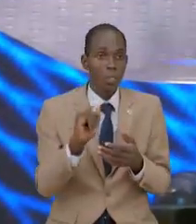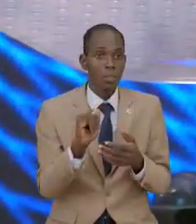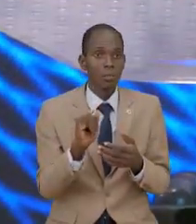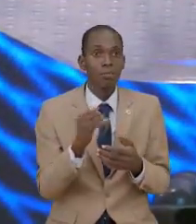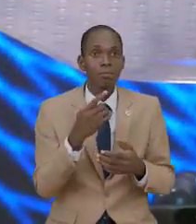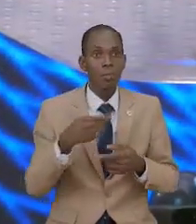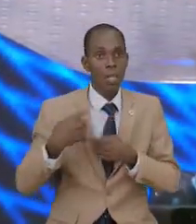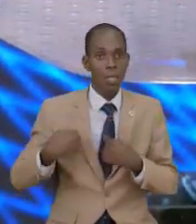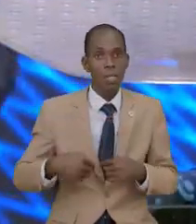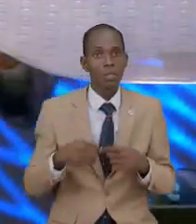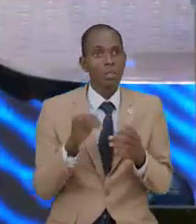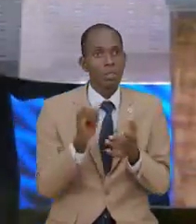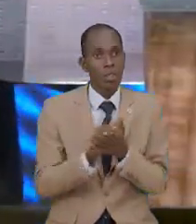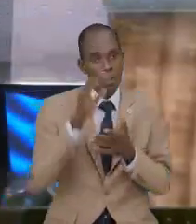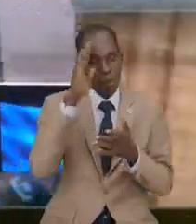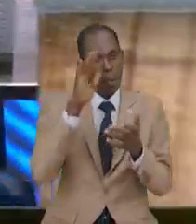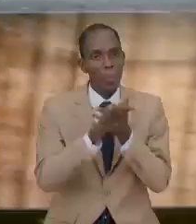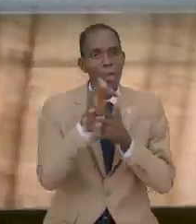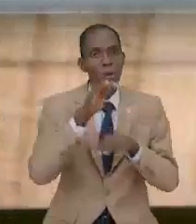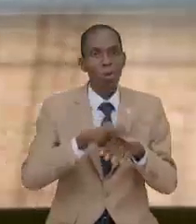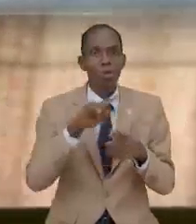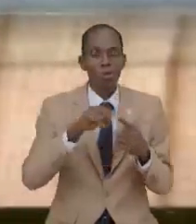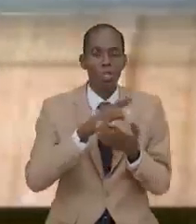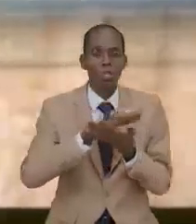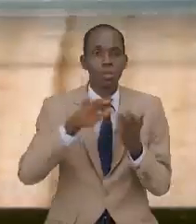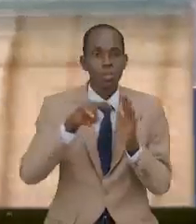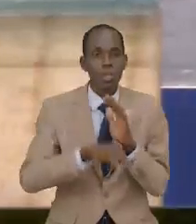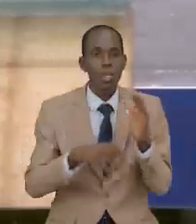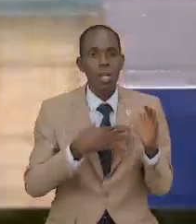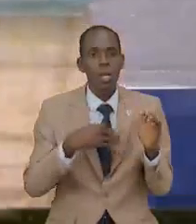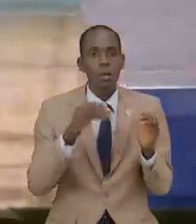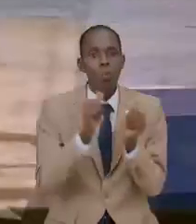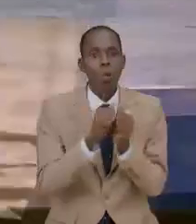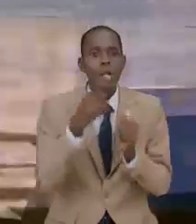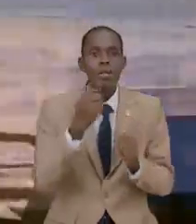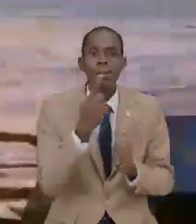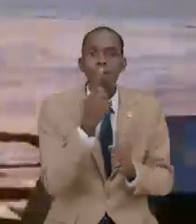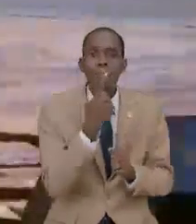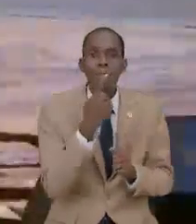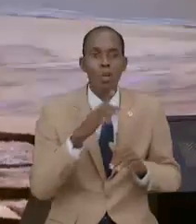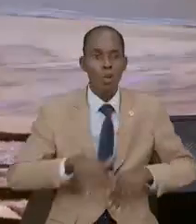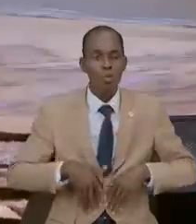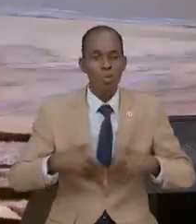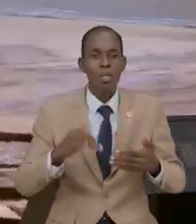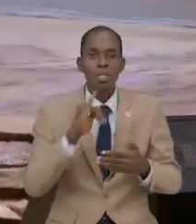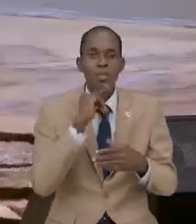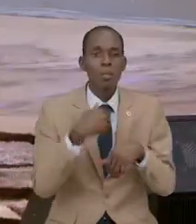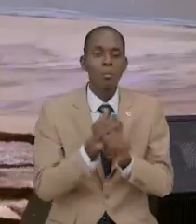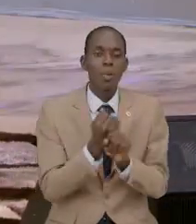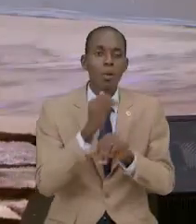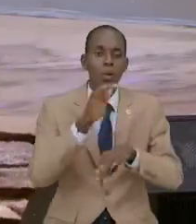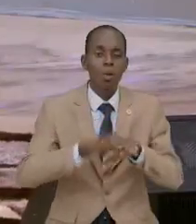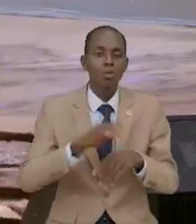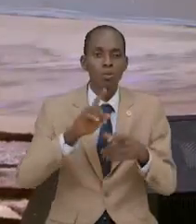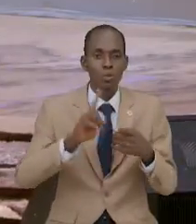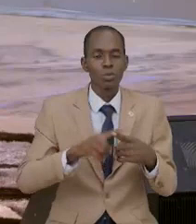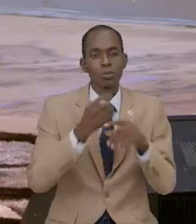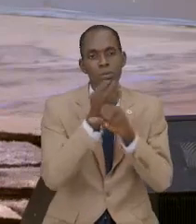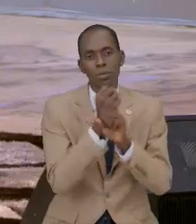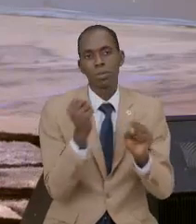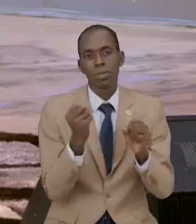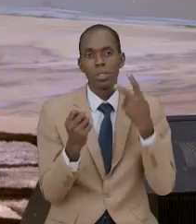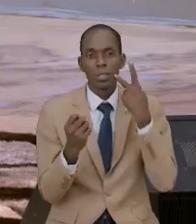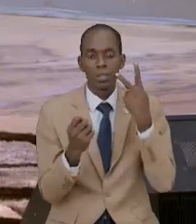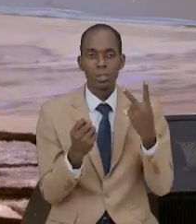believeth unto righteousness, and with the mouth confession is made unto salvation. And look